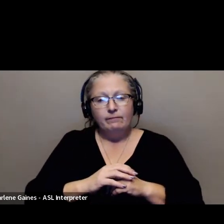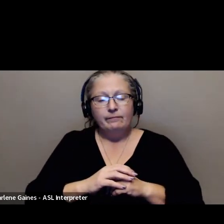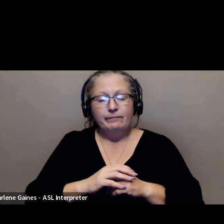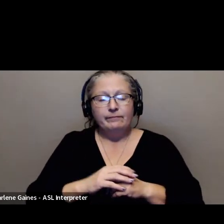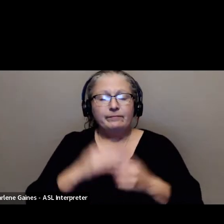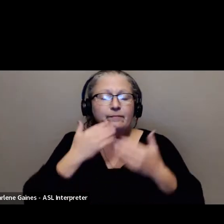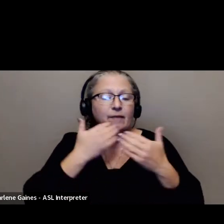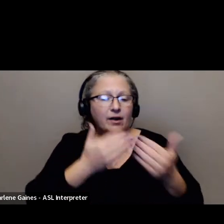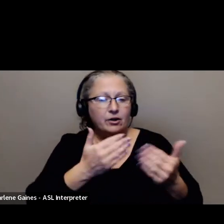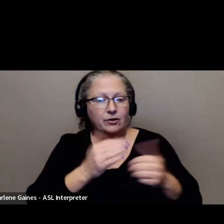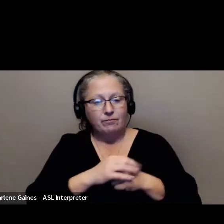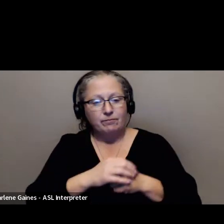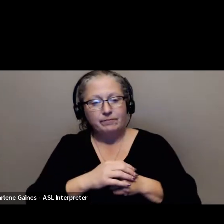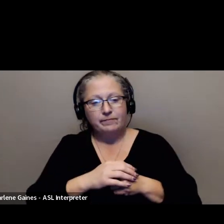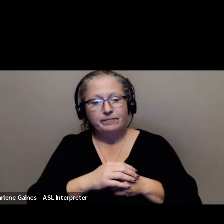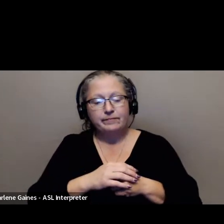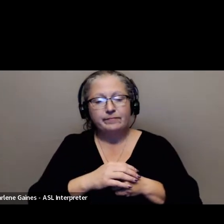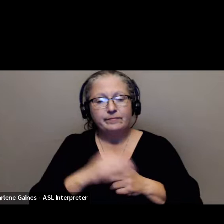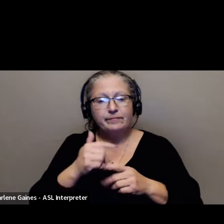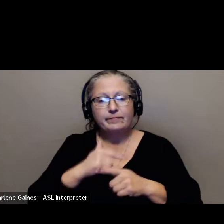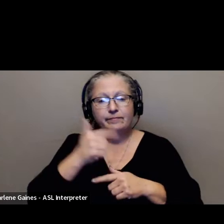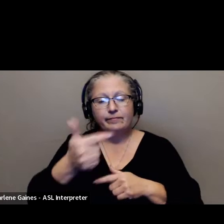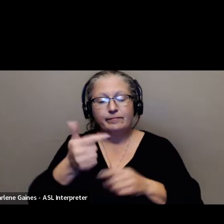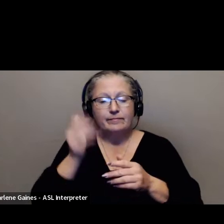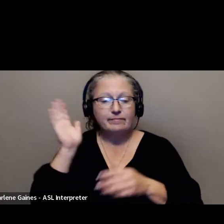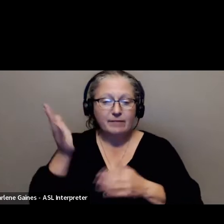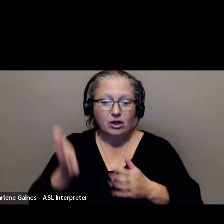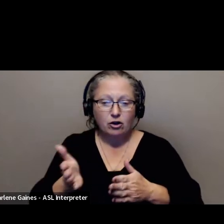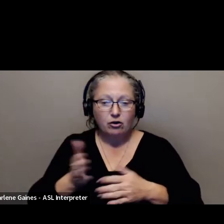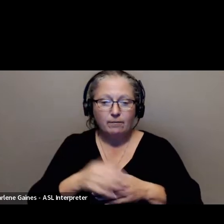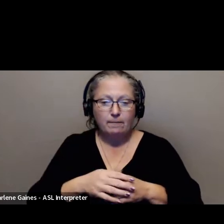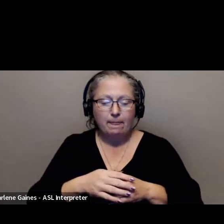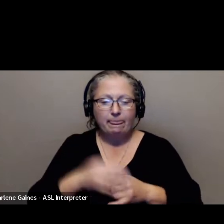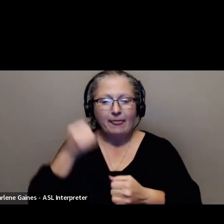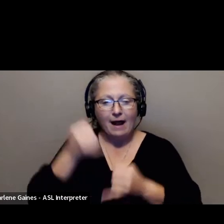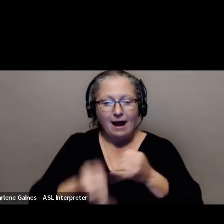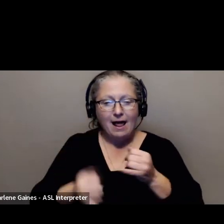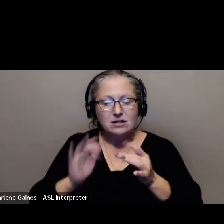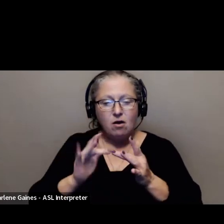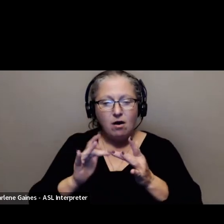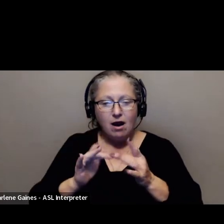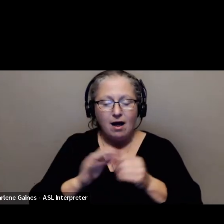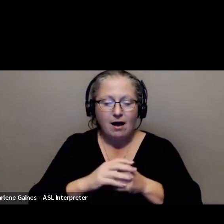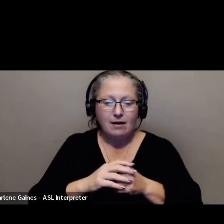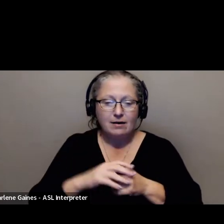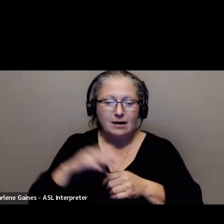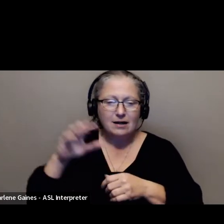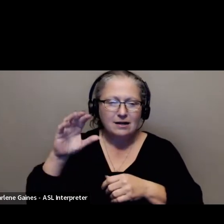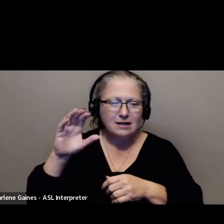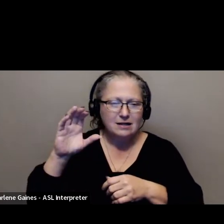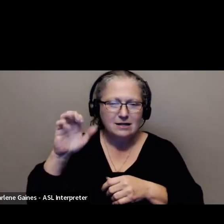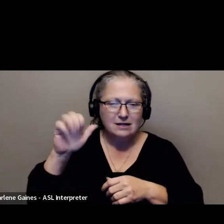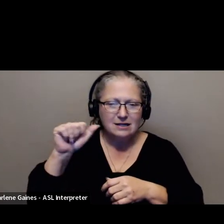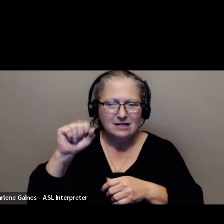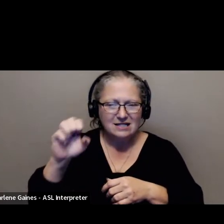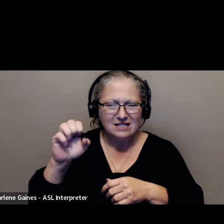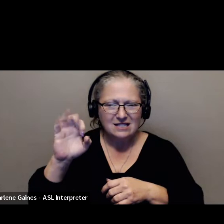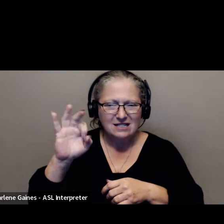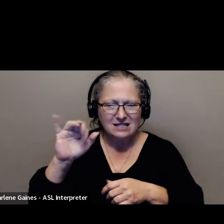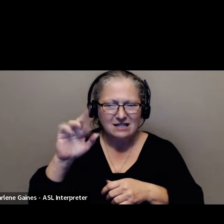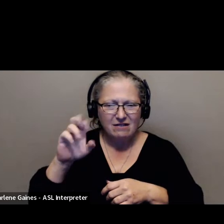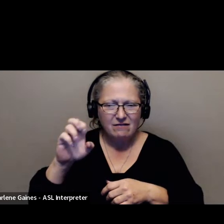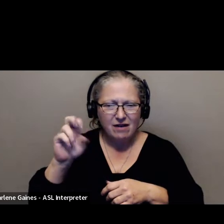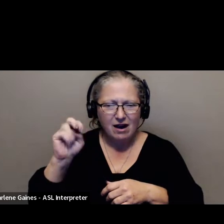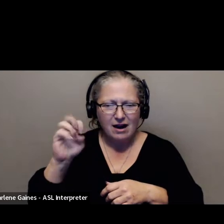Thank you. Next speaker. This is the last online. Ceasefire now. You may unmute and